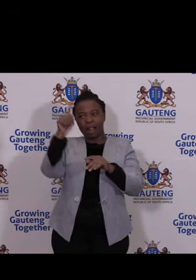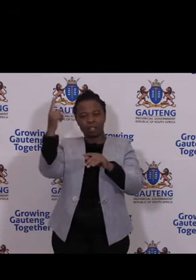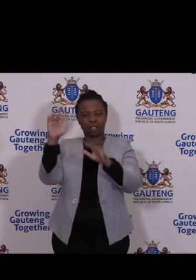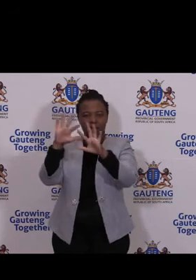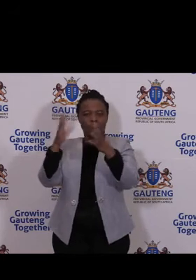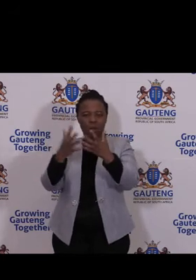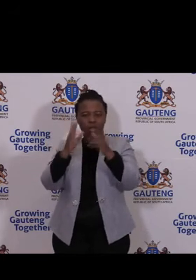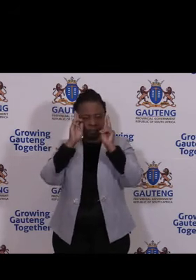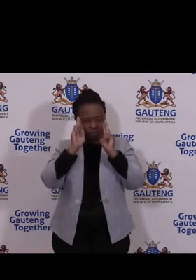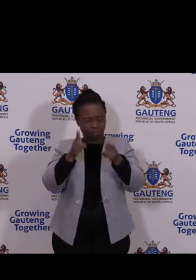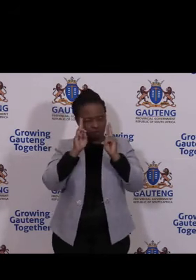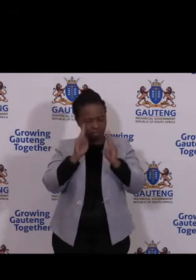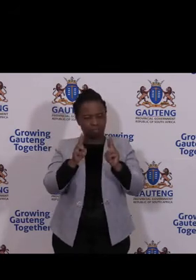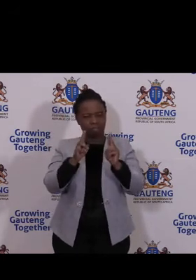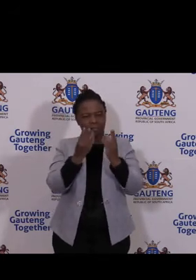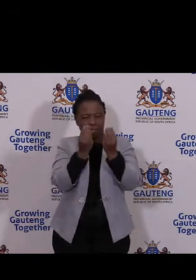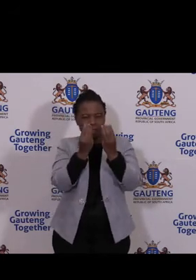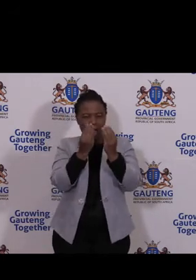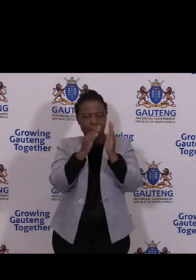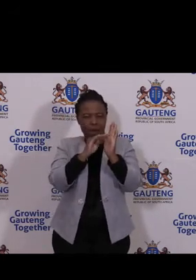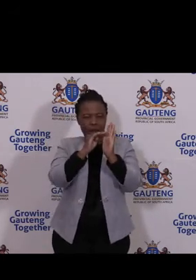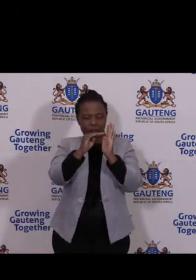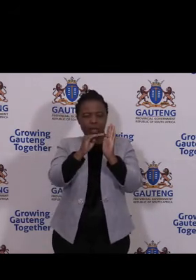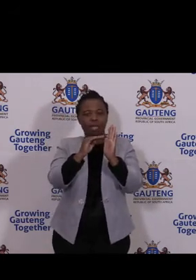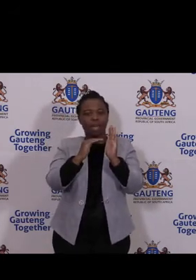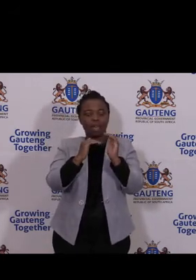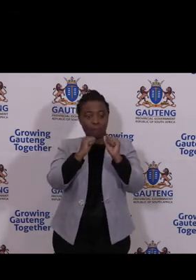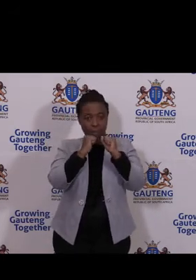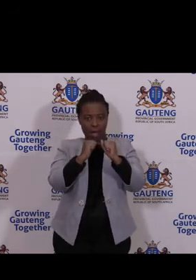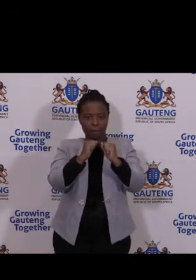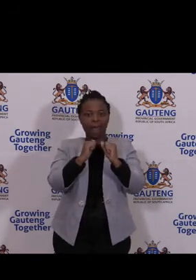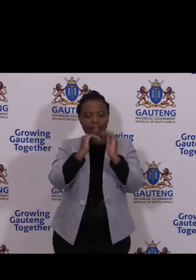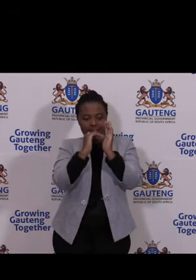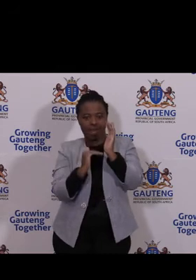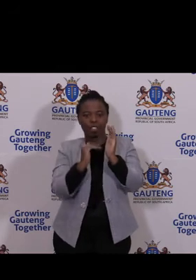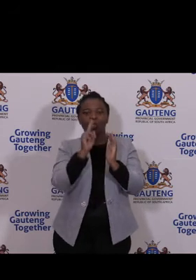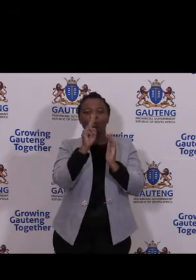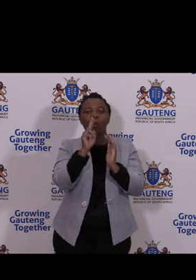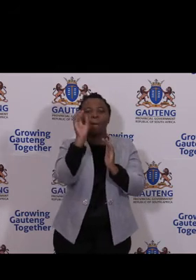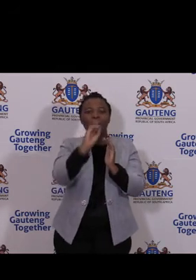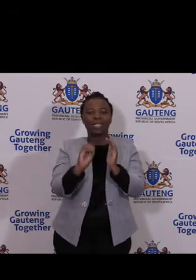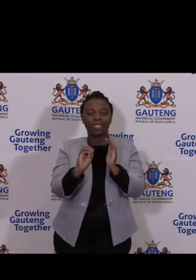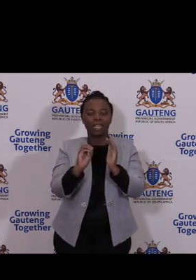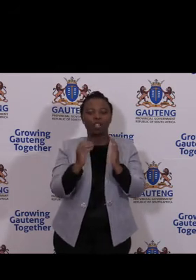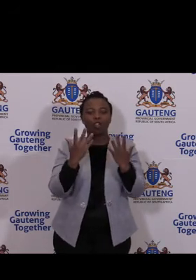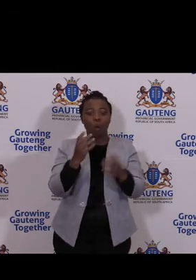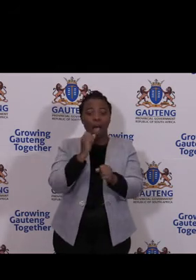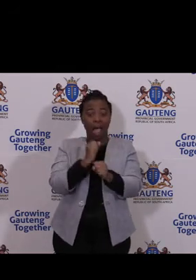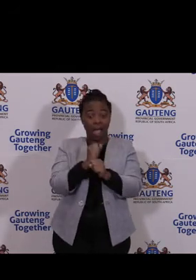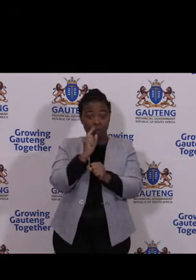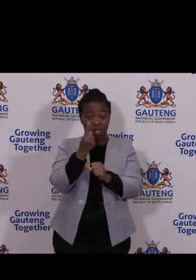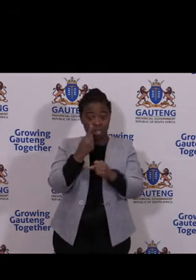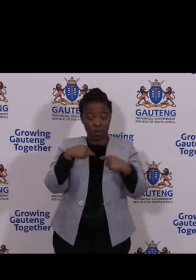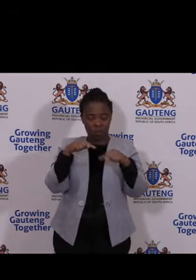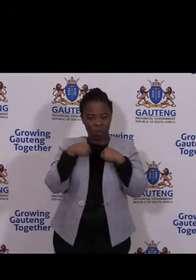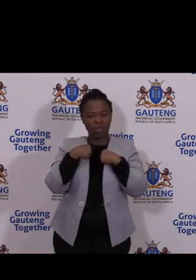of the mortality rate remaining just less than 2%. And at the moment, as Gauteng, we are still within